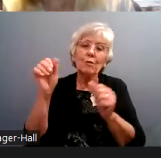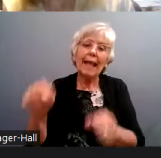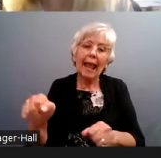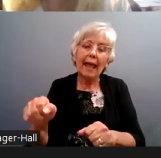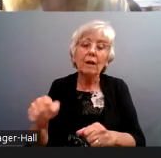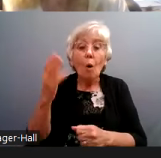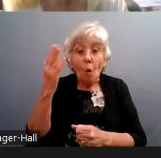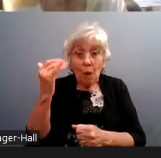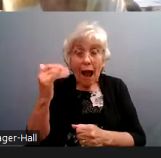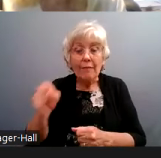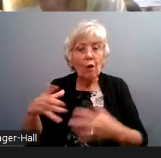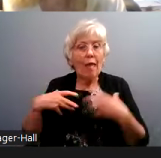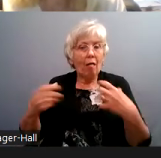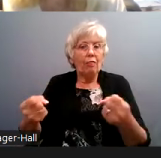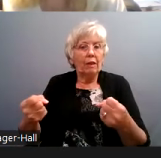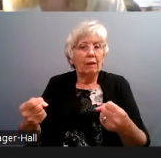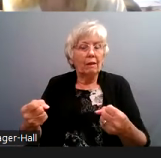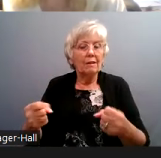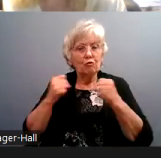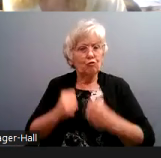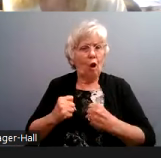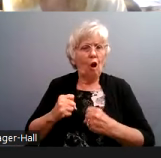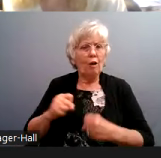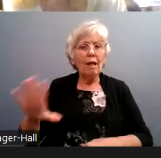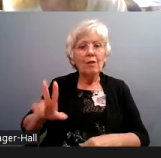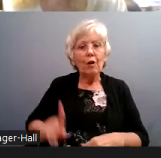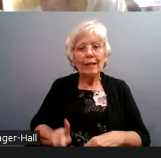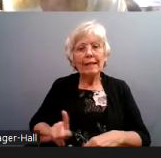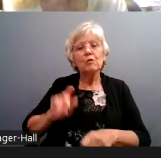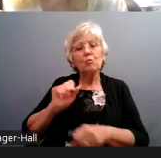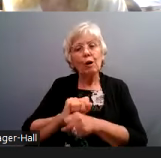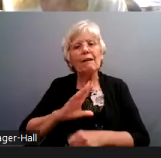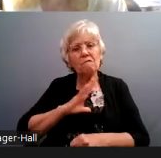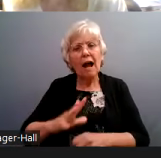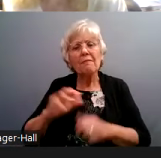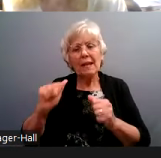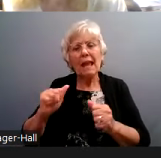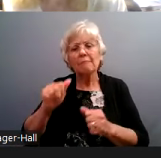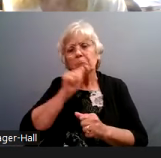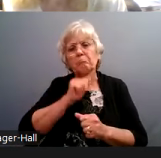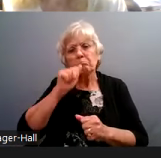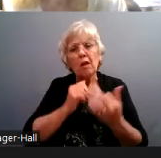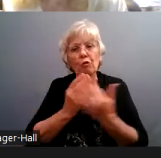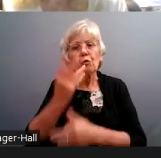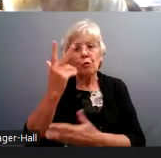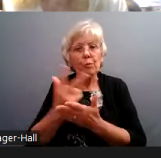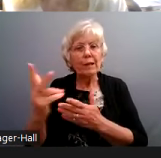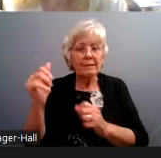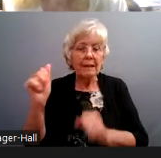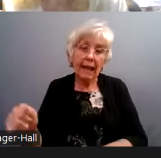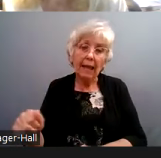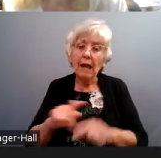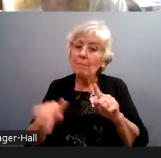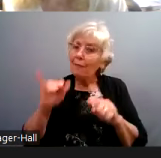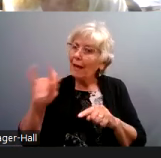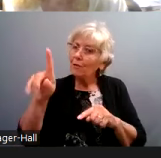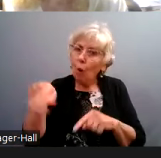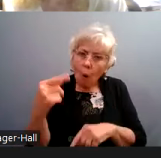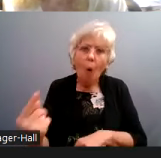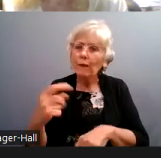healthy and their kidneys are, are working fine and can handle it for 3 weeks in a row. So that would be the only time when we